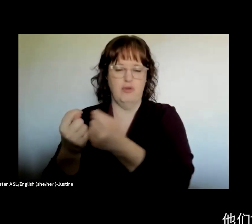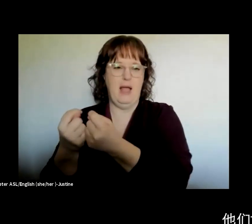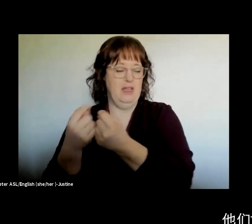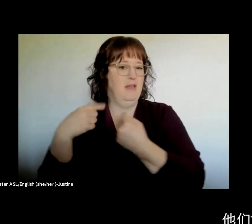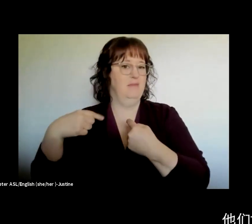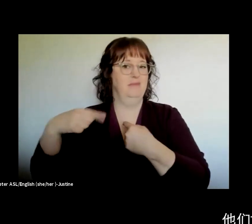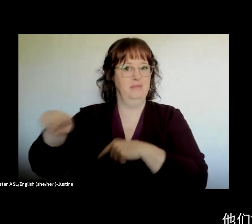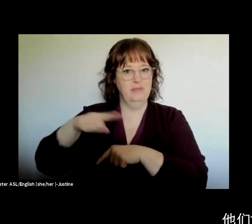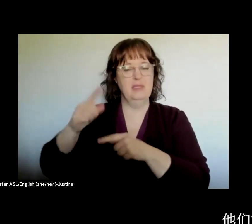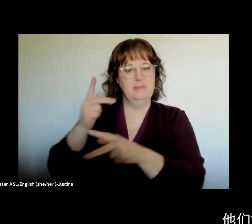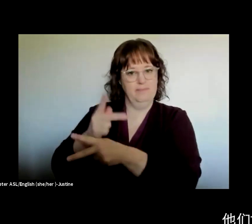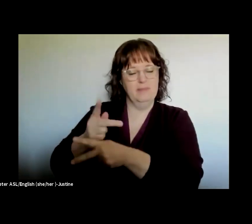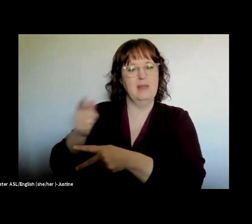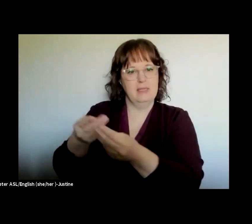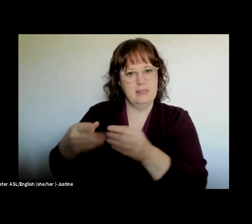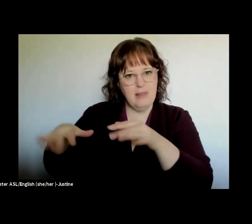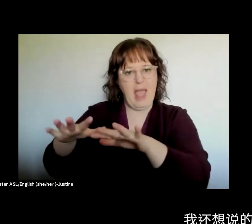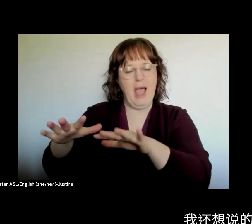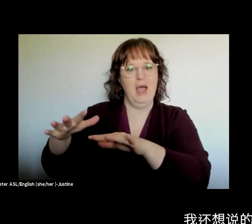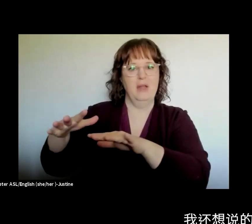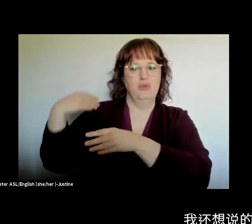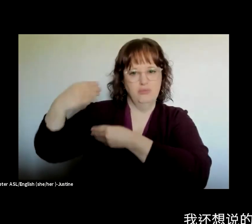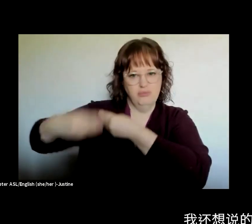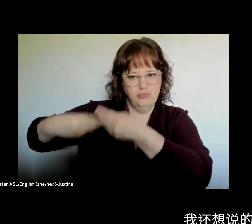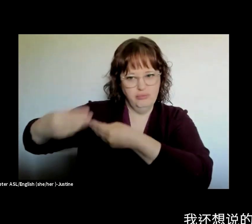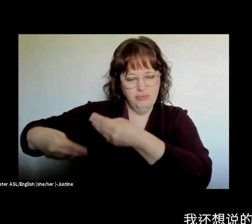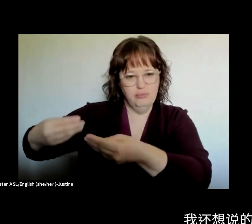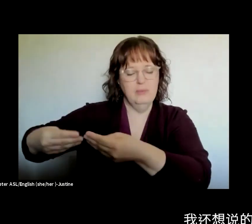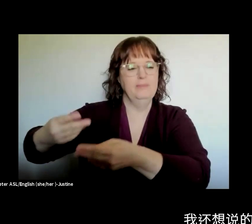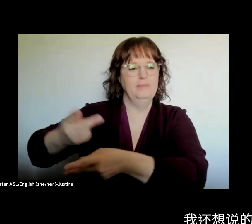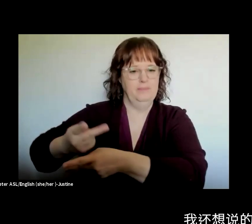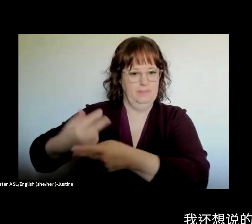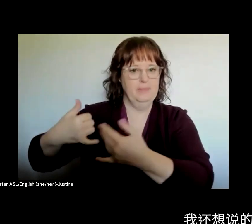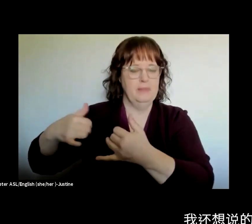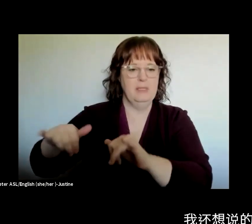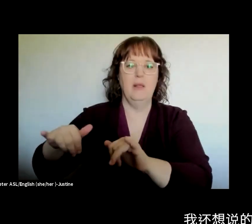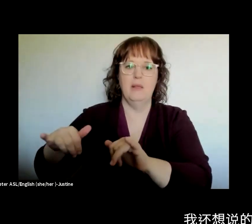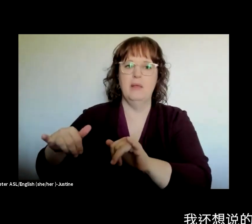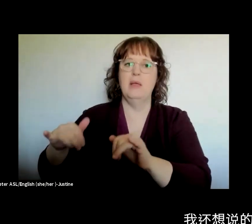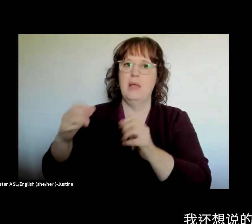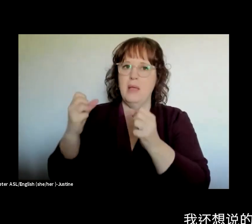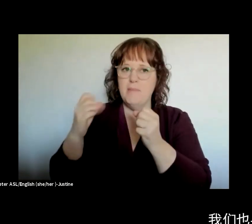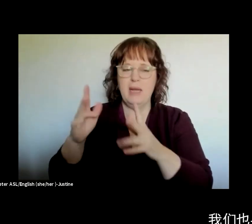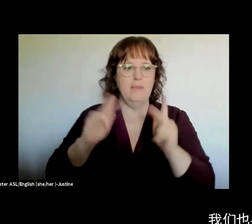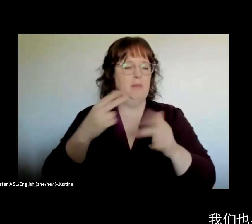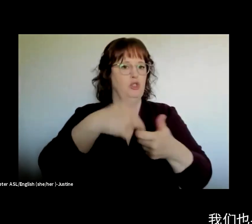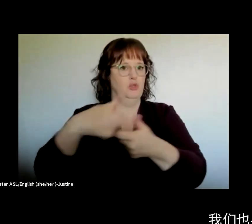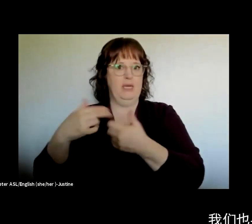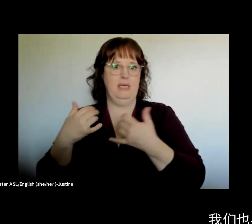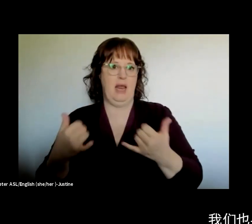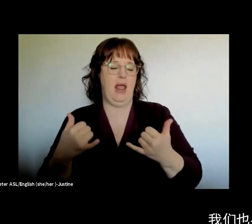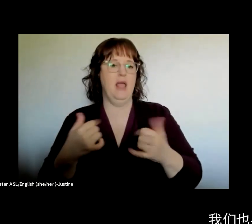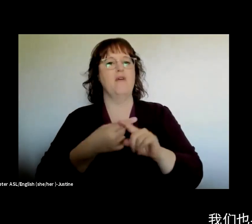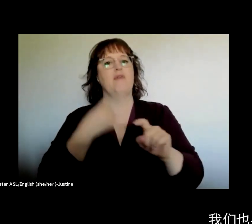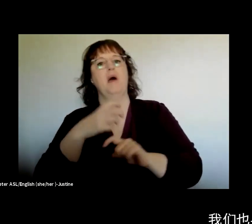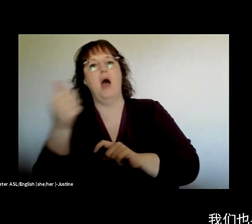stewarded this land throughout the generations. I would also like to acknowledge that many with us today are on different territories, and we join you